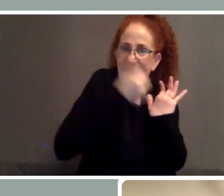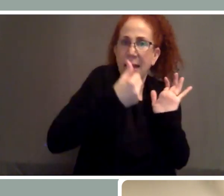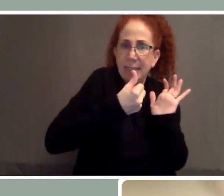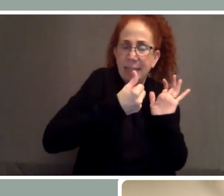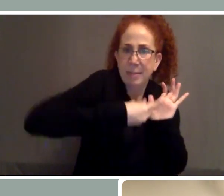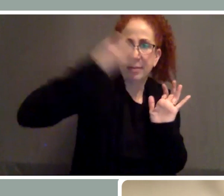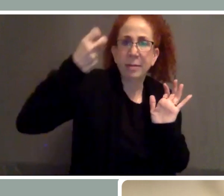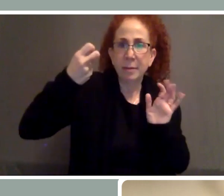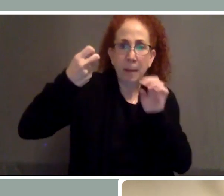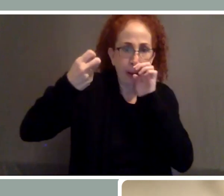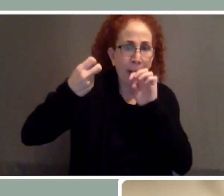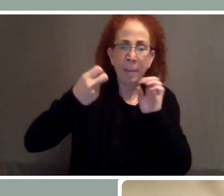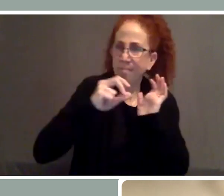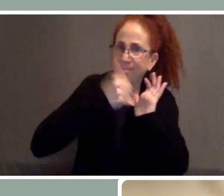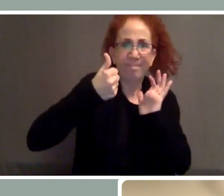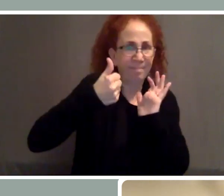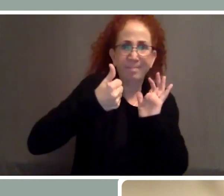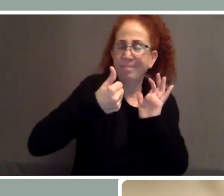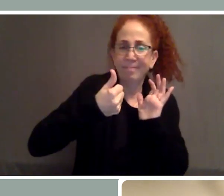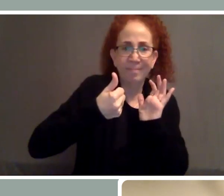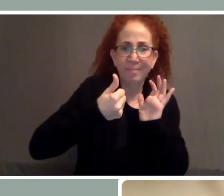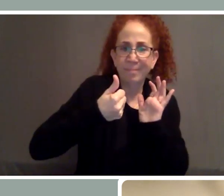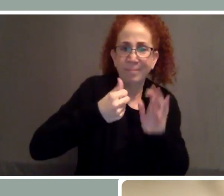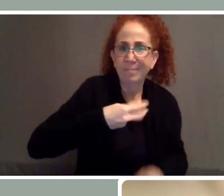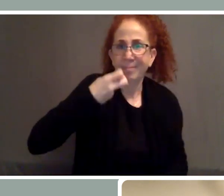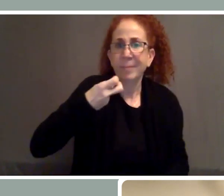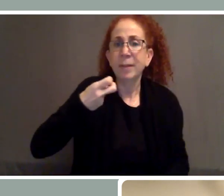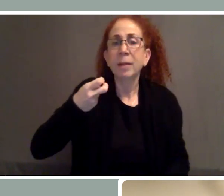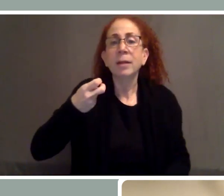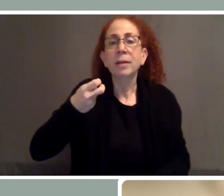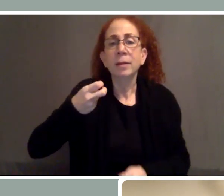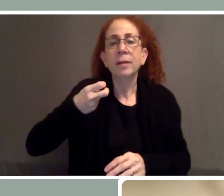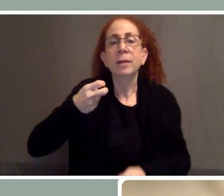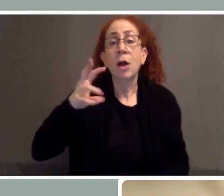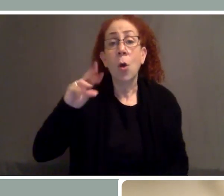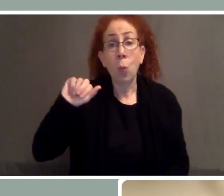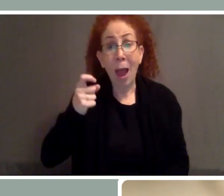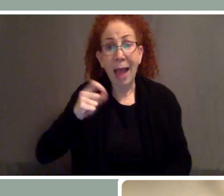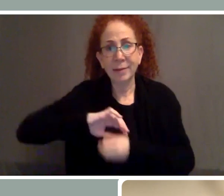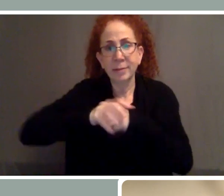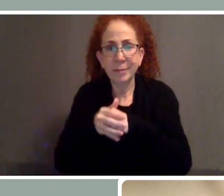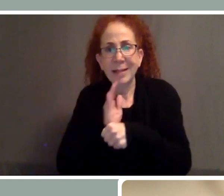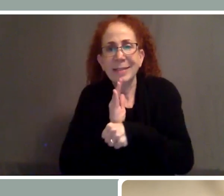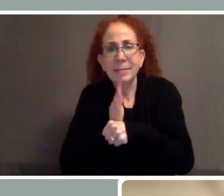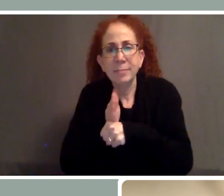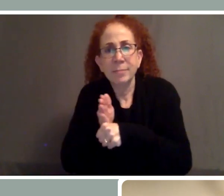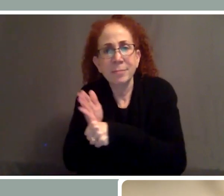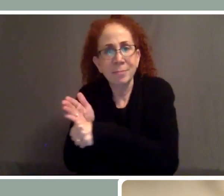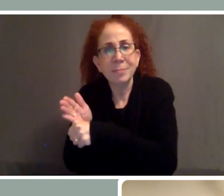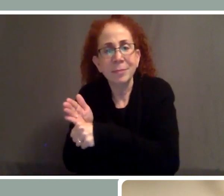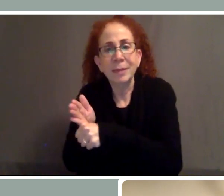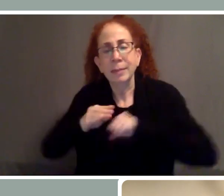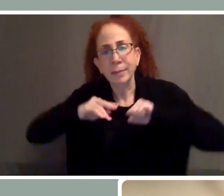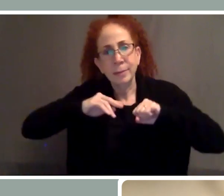okay? They take it, they put it in basically in like wax, and then it gets sliced into very thin slices, and that's when they